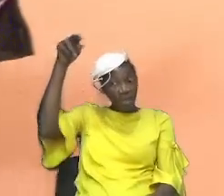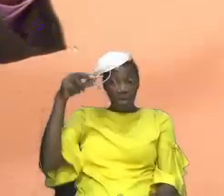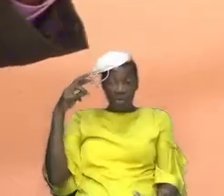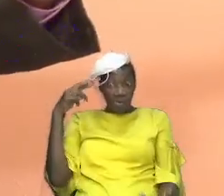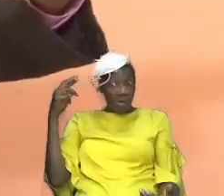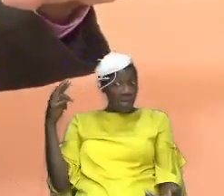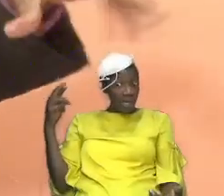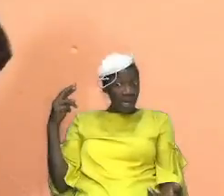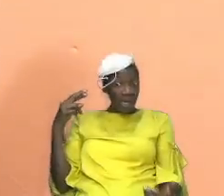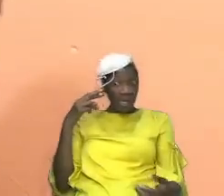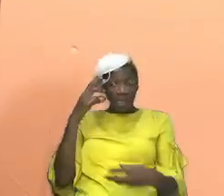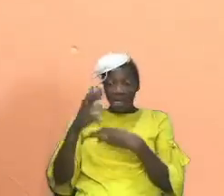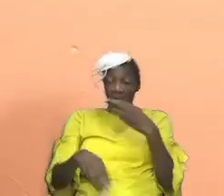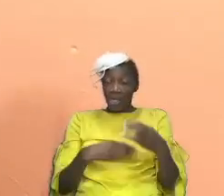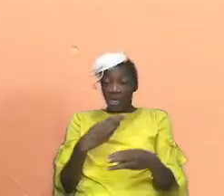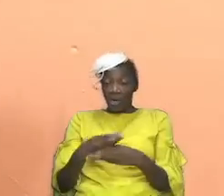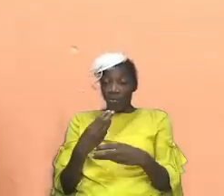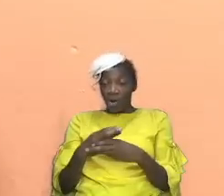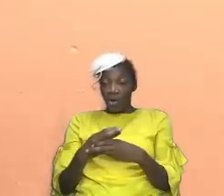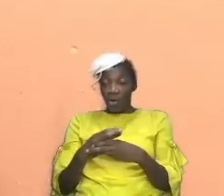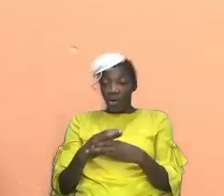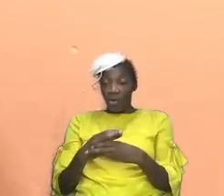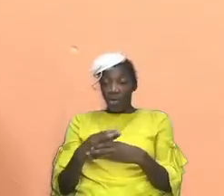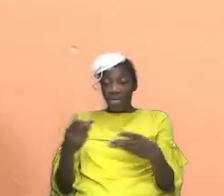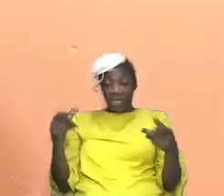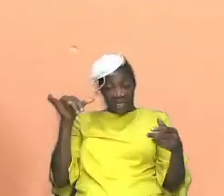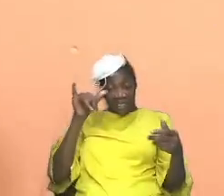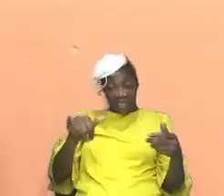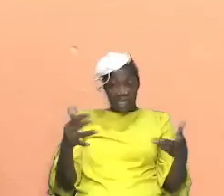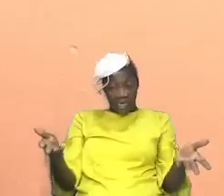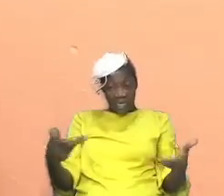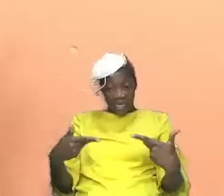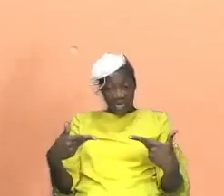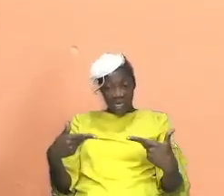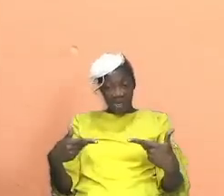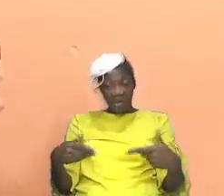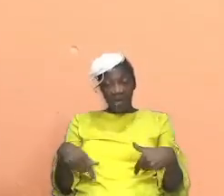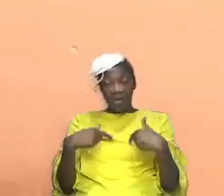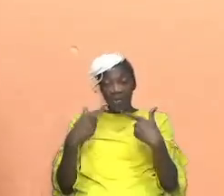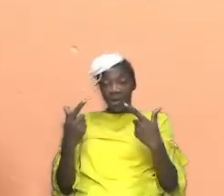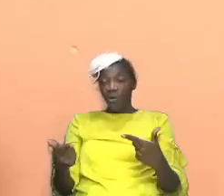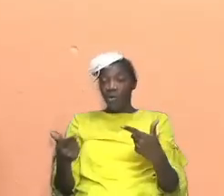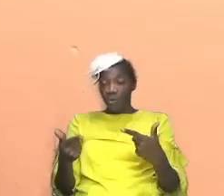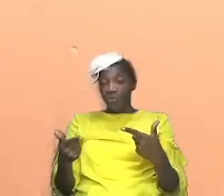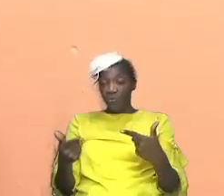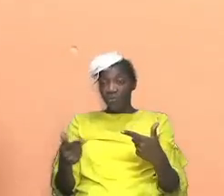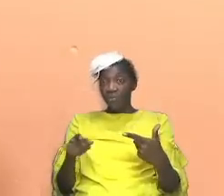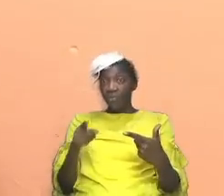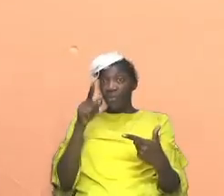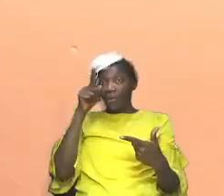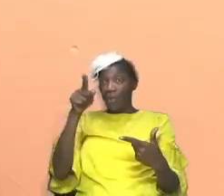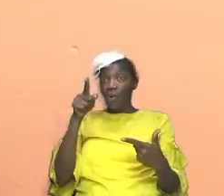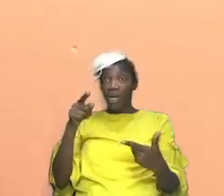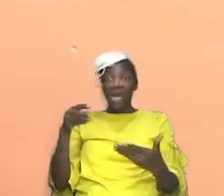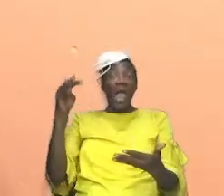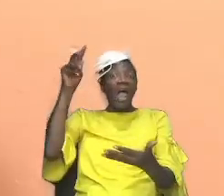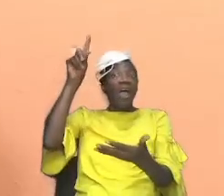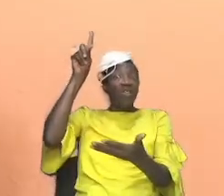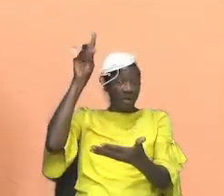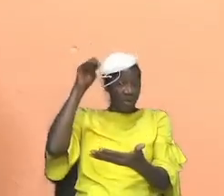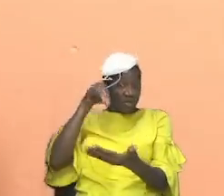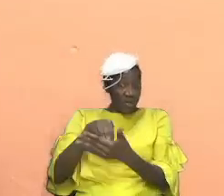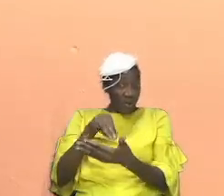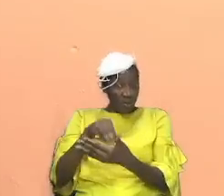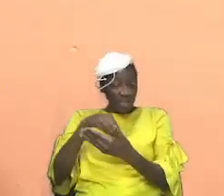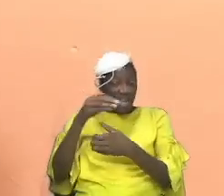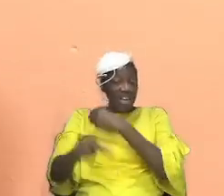whole world still here, and we are going to go right into the millennial reign. And you and I, based